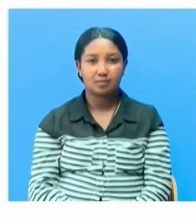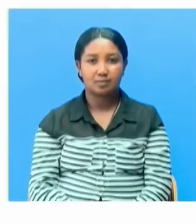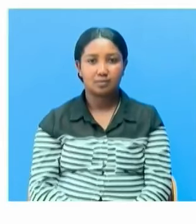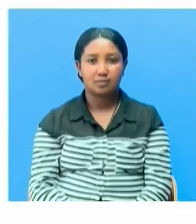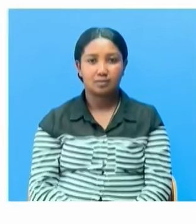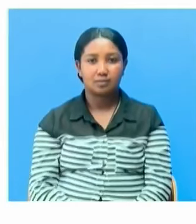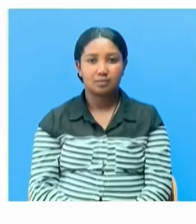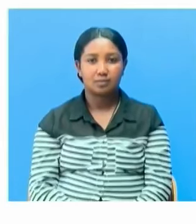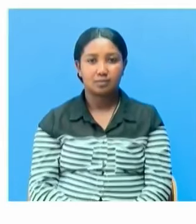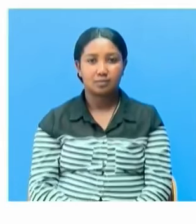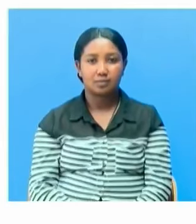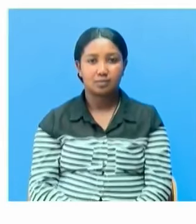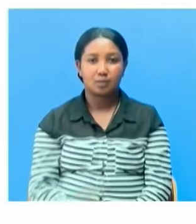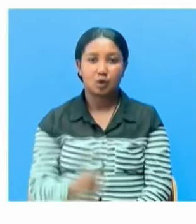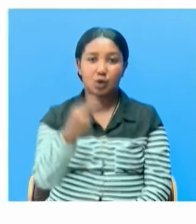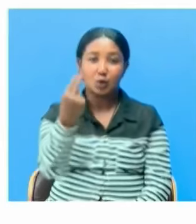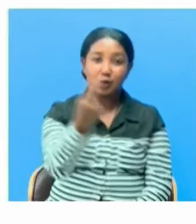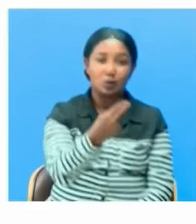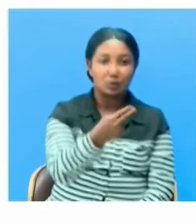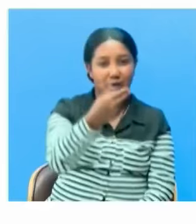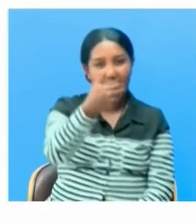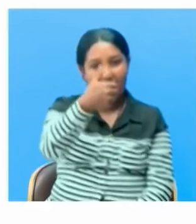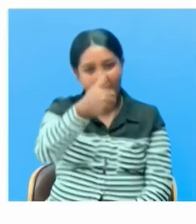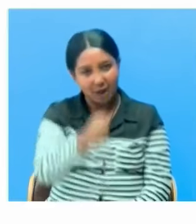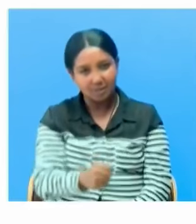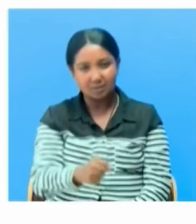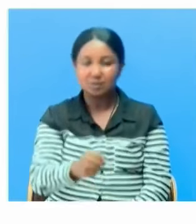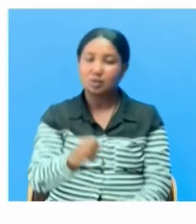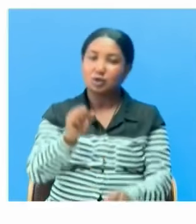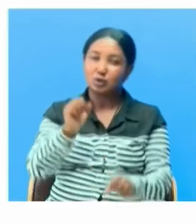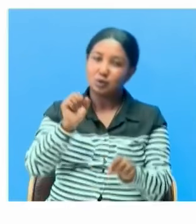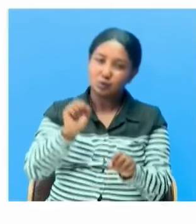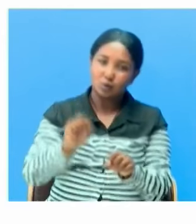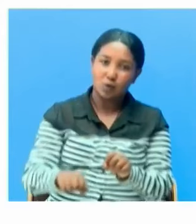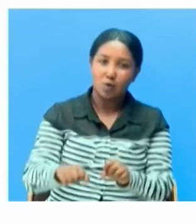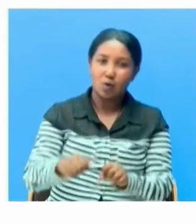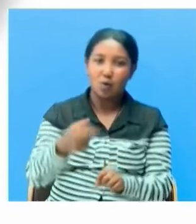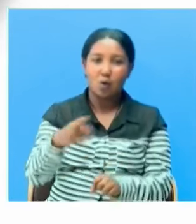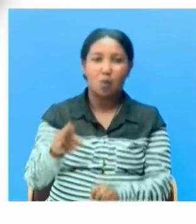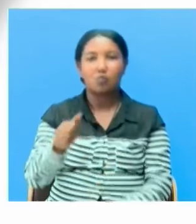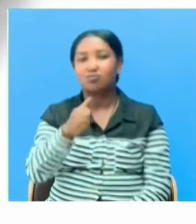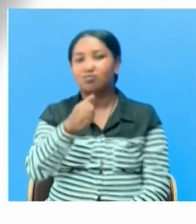Use as or so, then plus adjective.